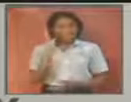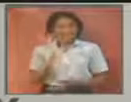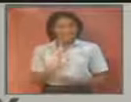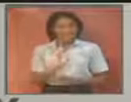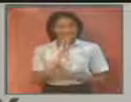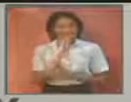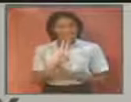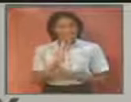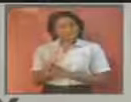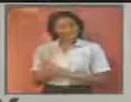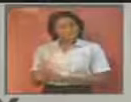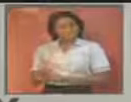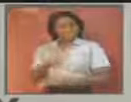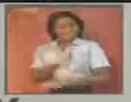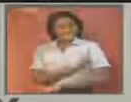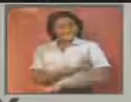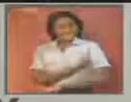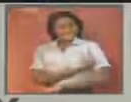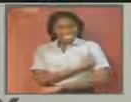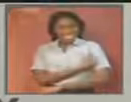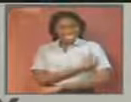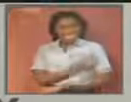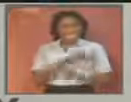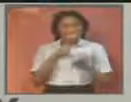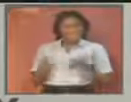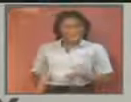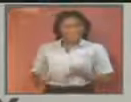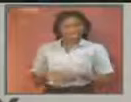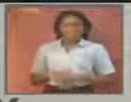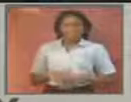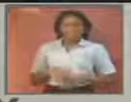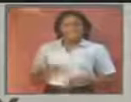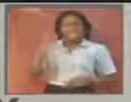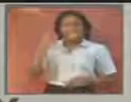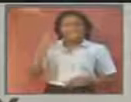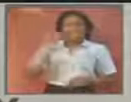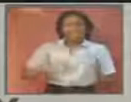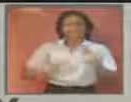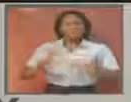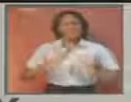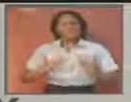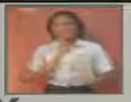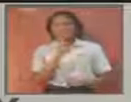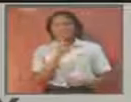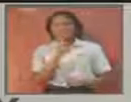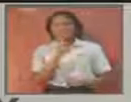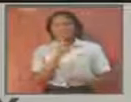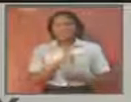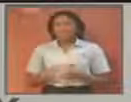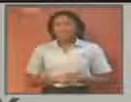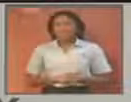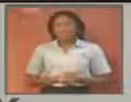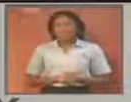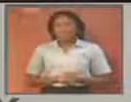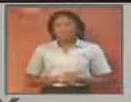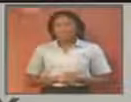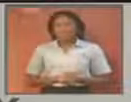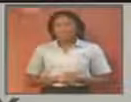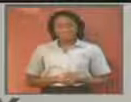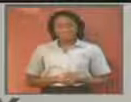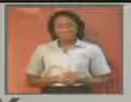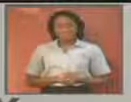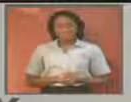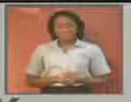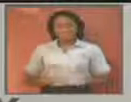843 vaccines there, and those are the vaccines for people who have had, our clients who have